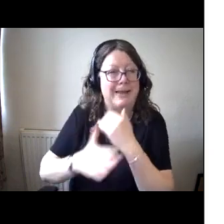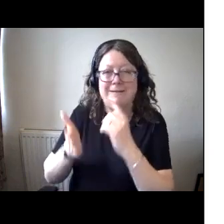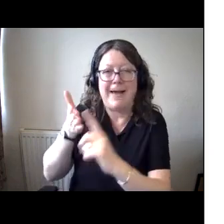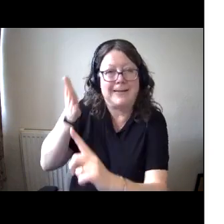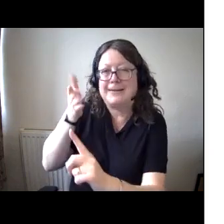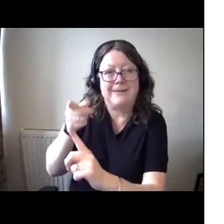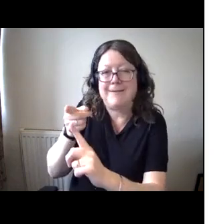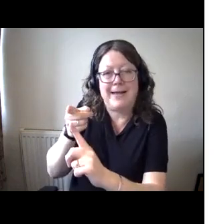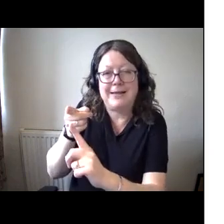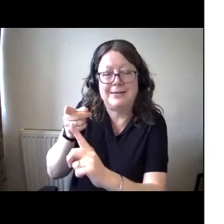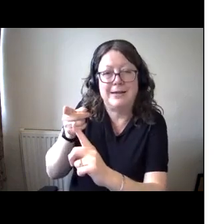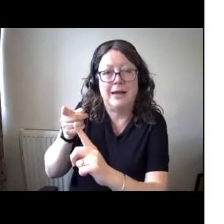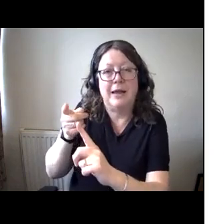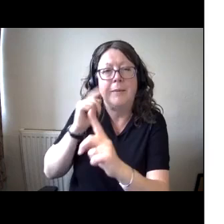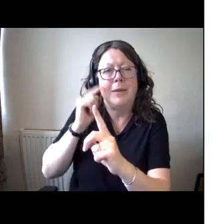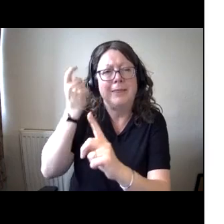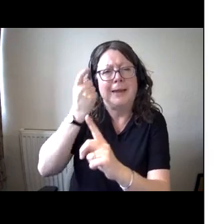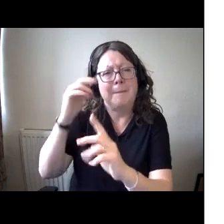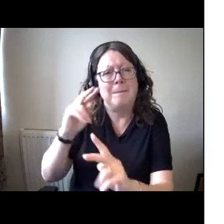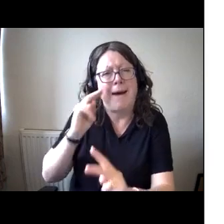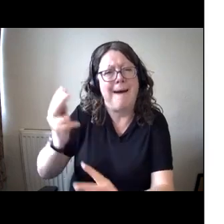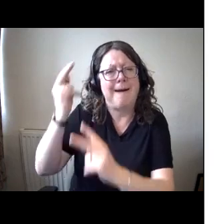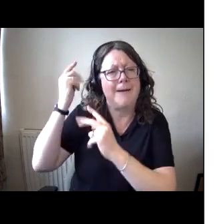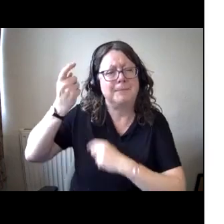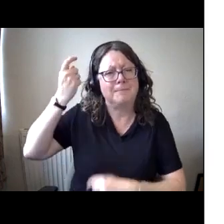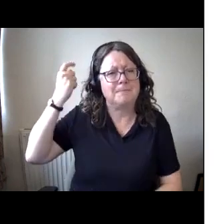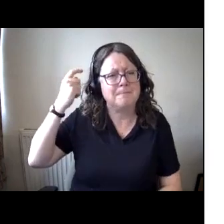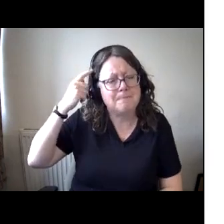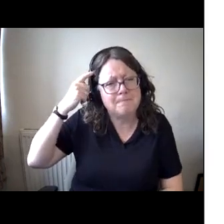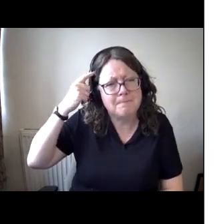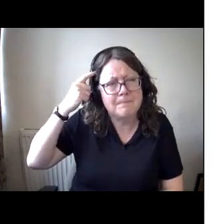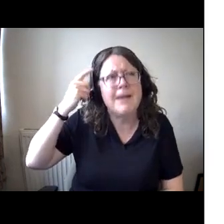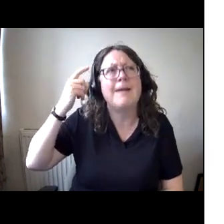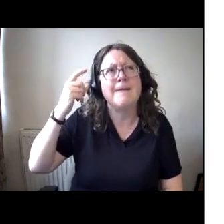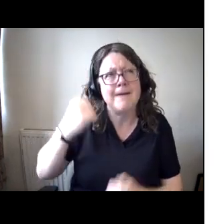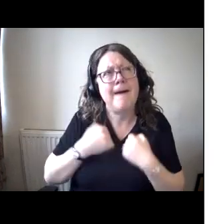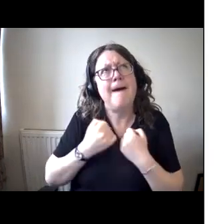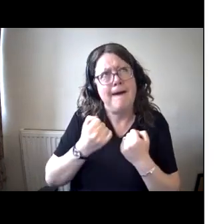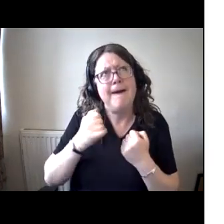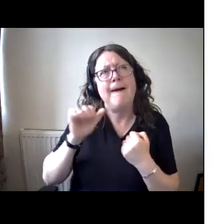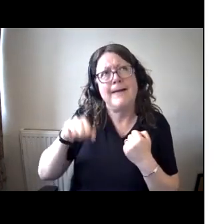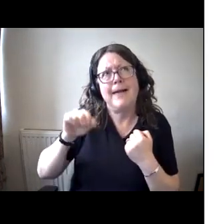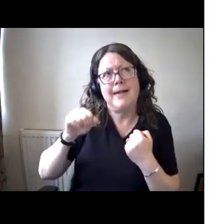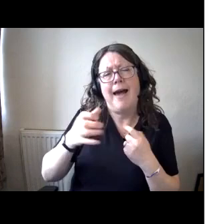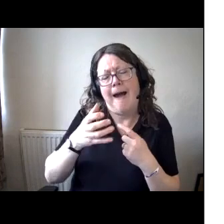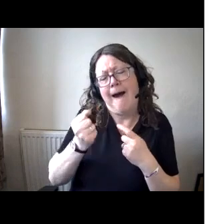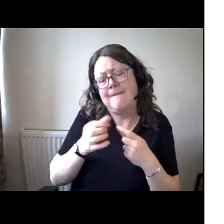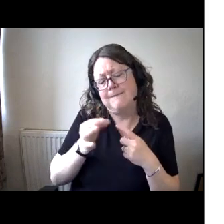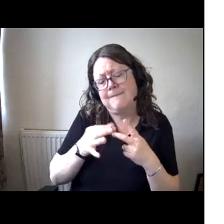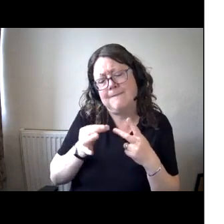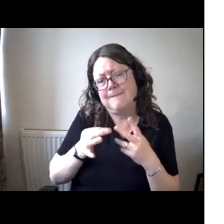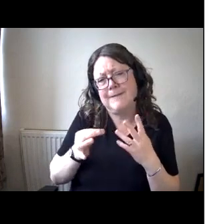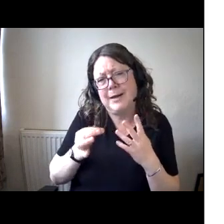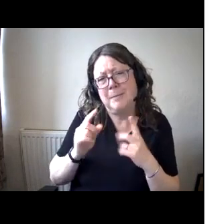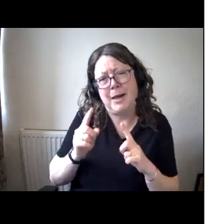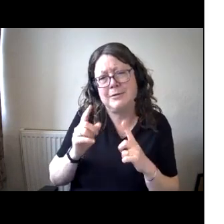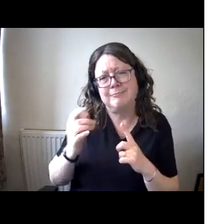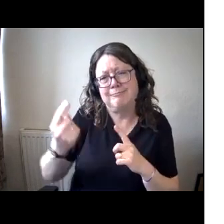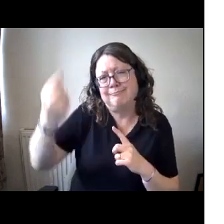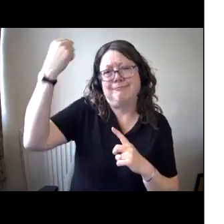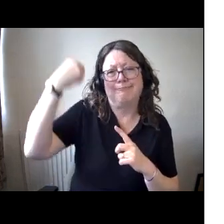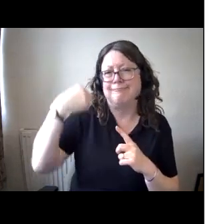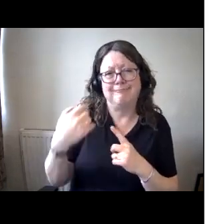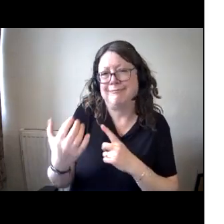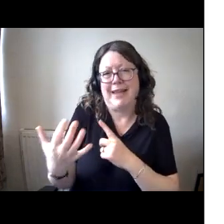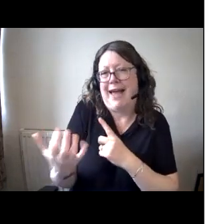that those characteristics were certainly present, even if they weren't identified or picked up